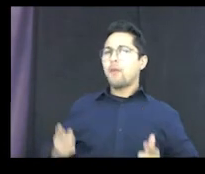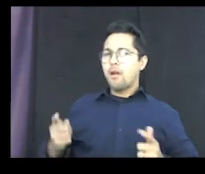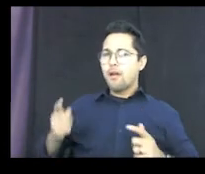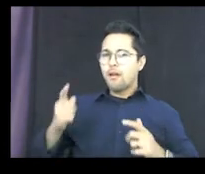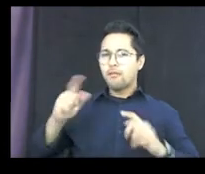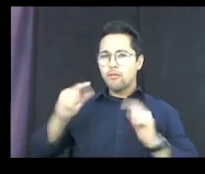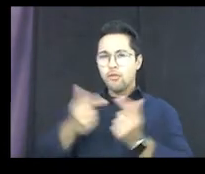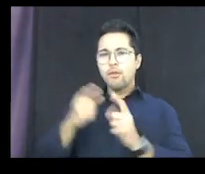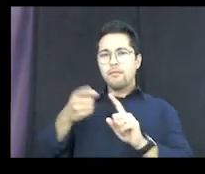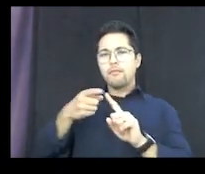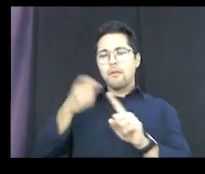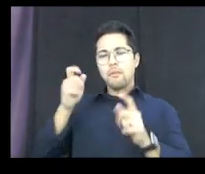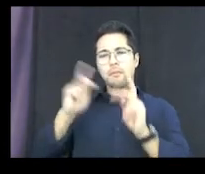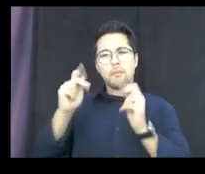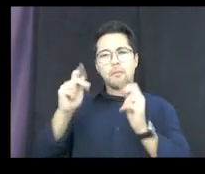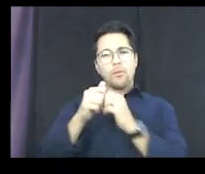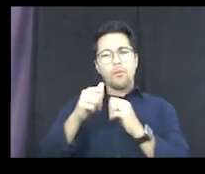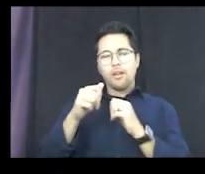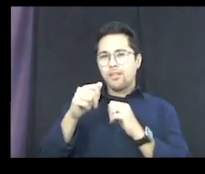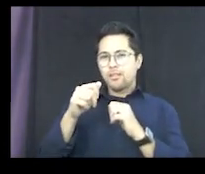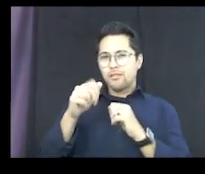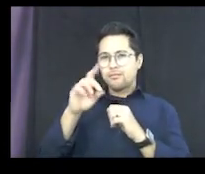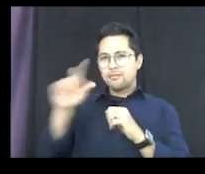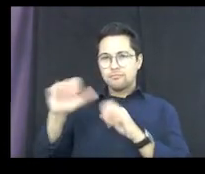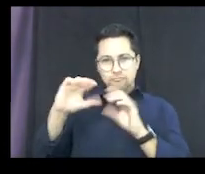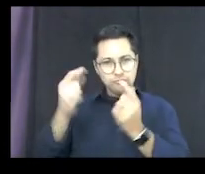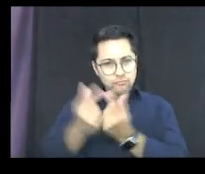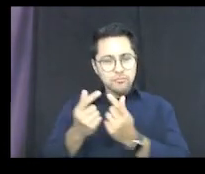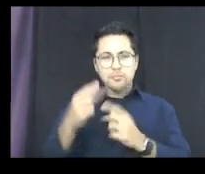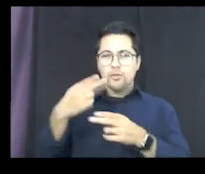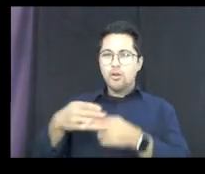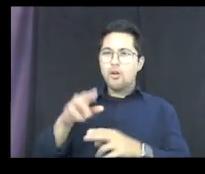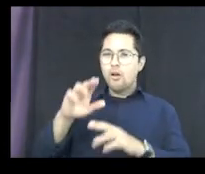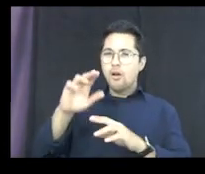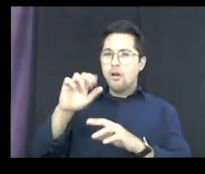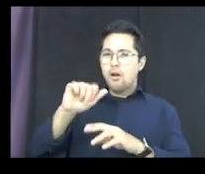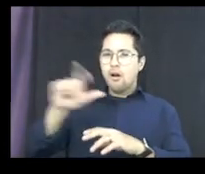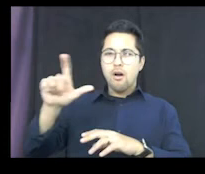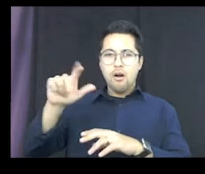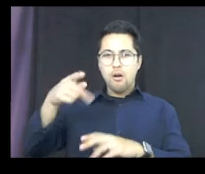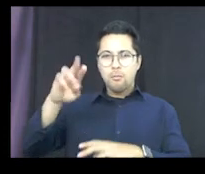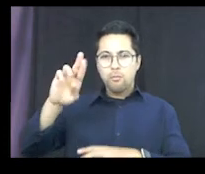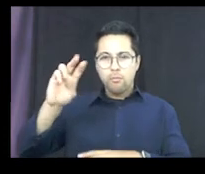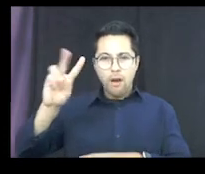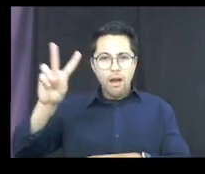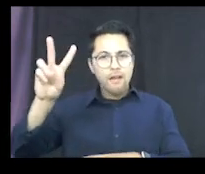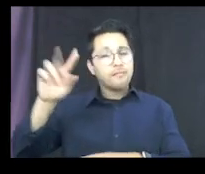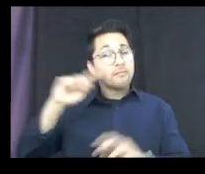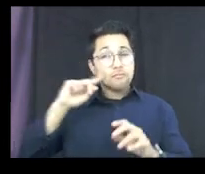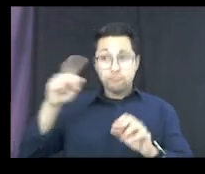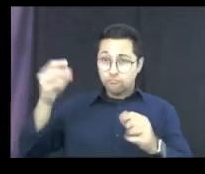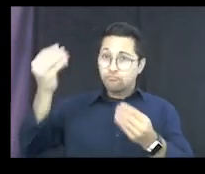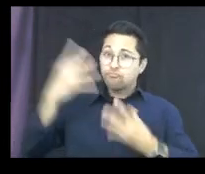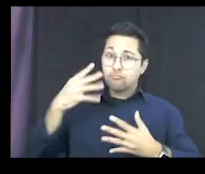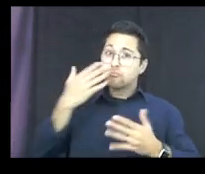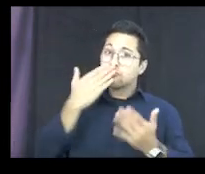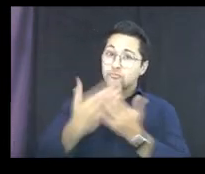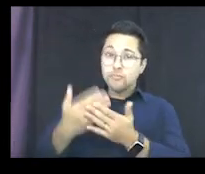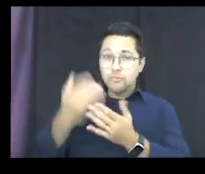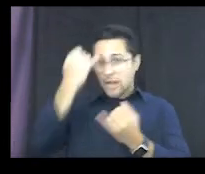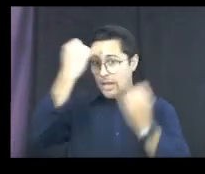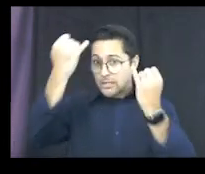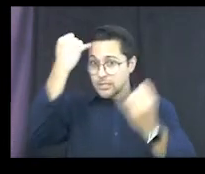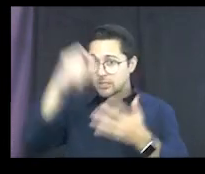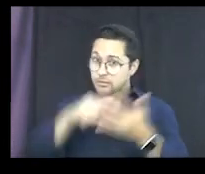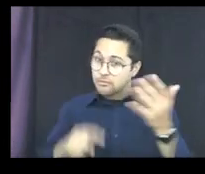people with different abilities called Allprov. And she gave us a couple of cool games too. If you want to, you can incorporate some of those or just the games that you